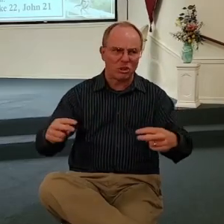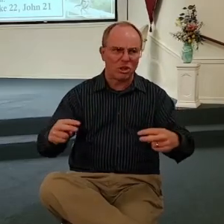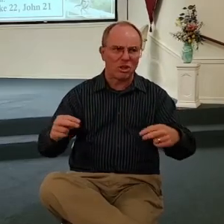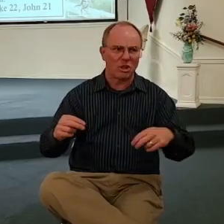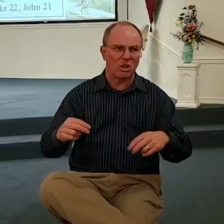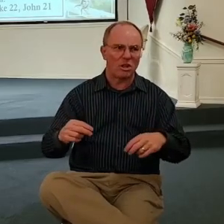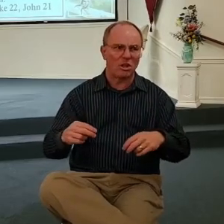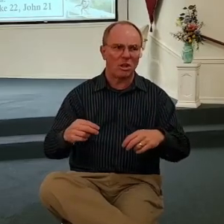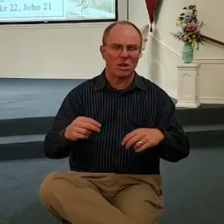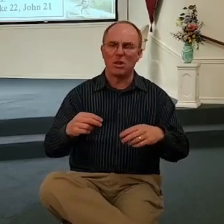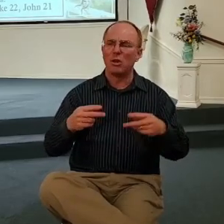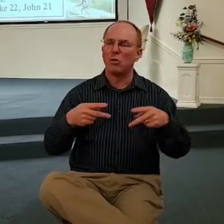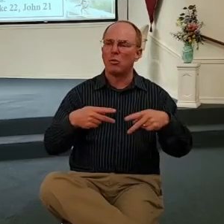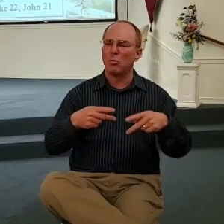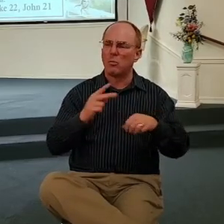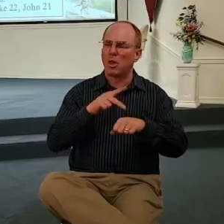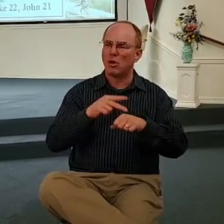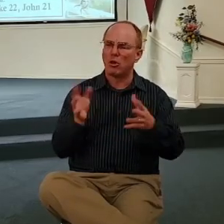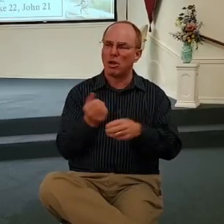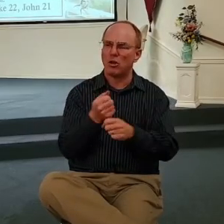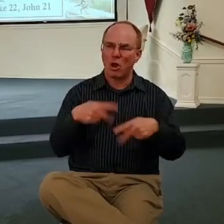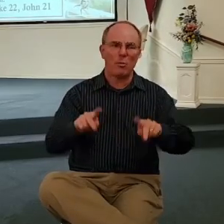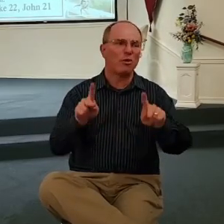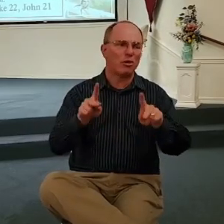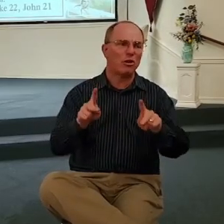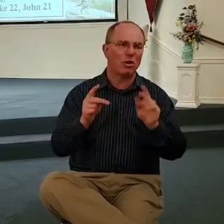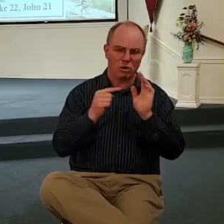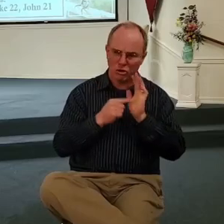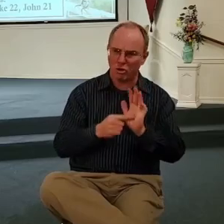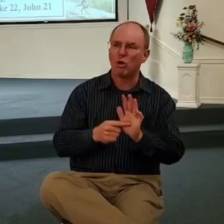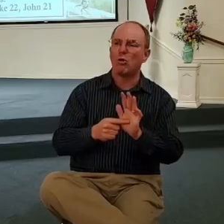by affirming his love for Jesus 3 times.